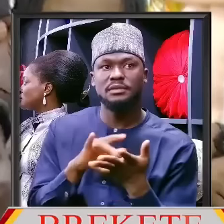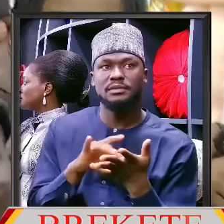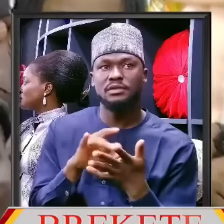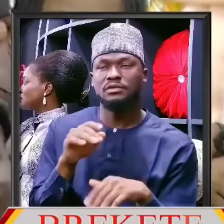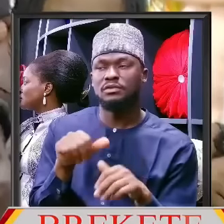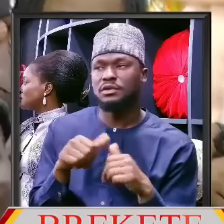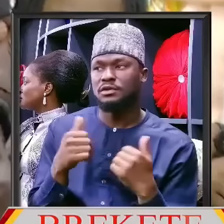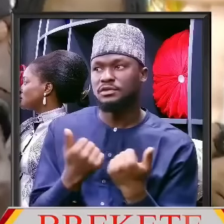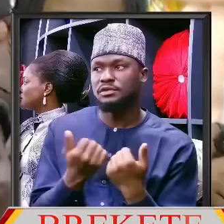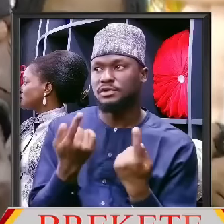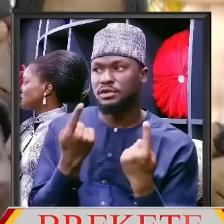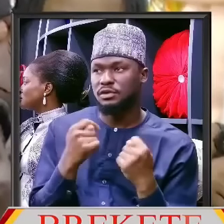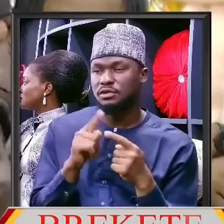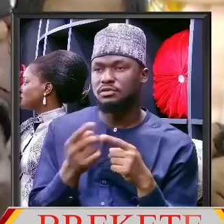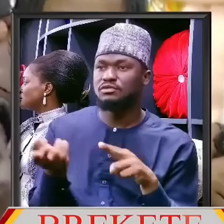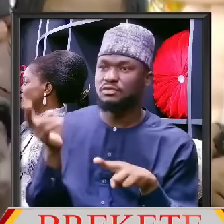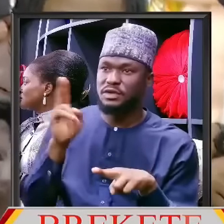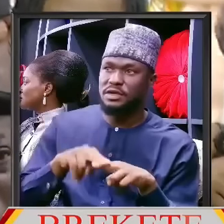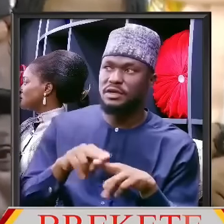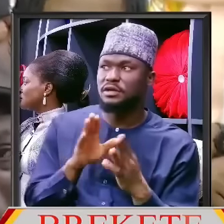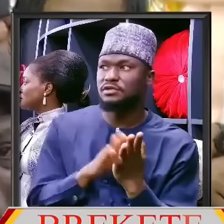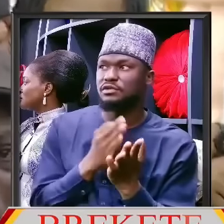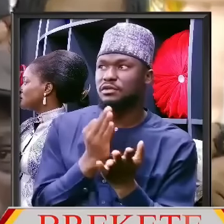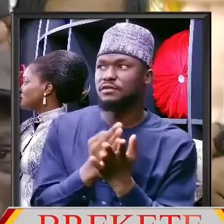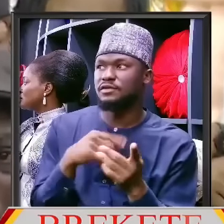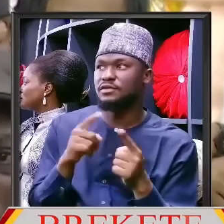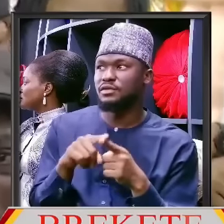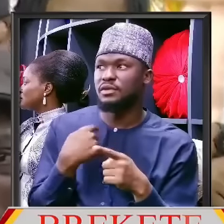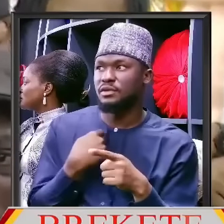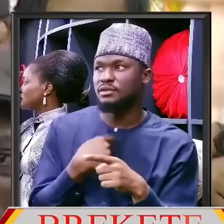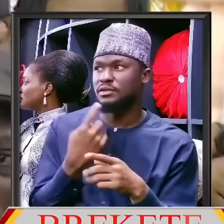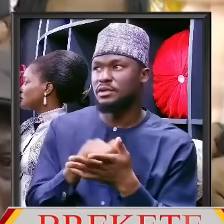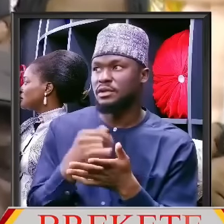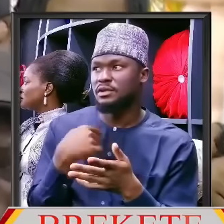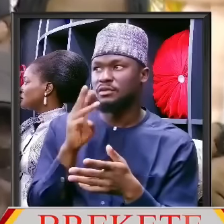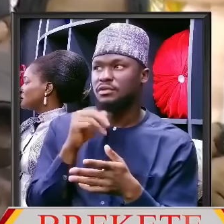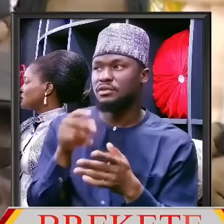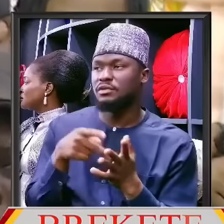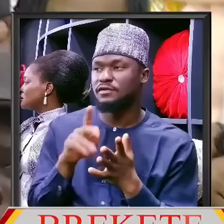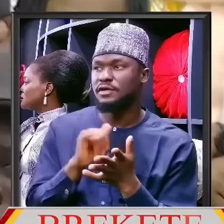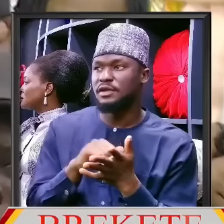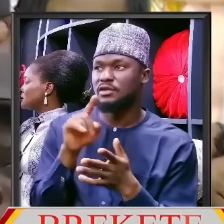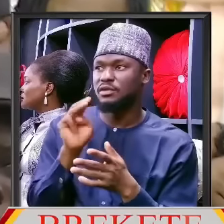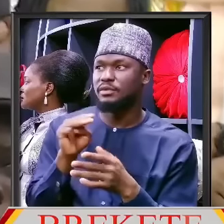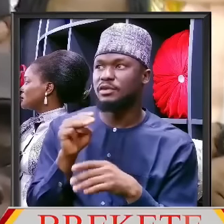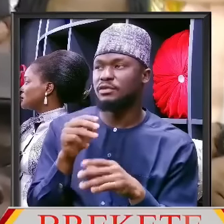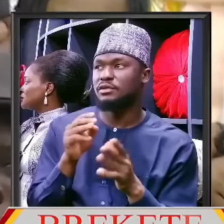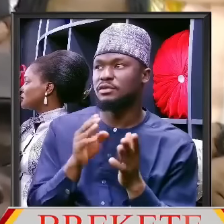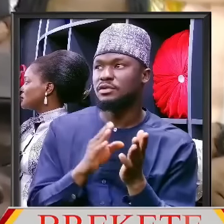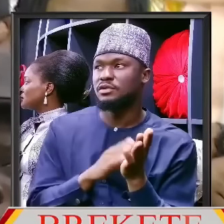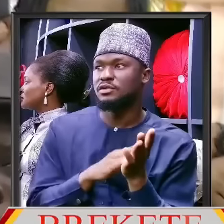say because they can't increase school fees when we send we no go pay. That's 1 million. School fees